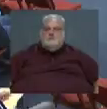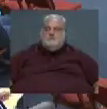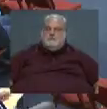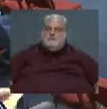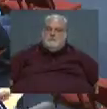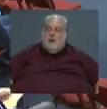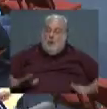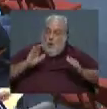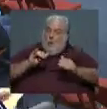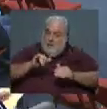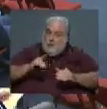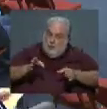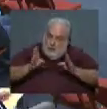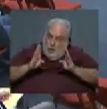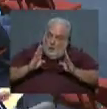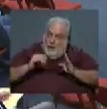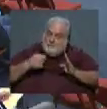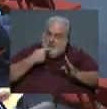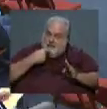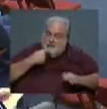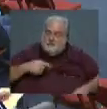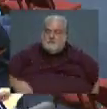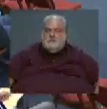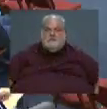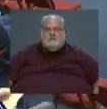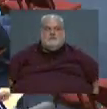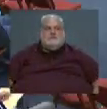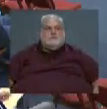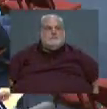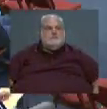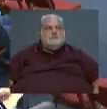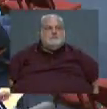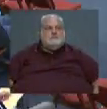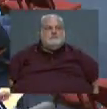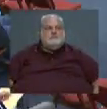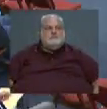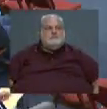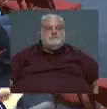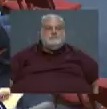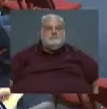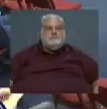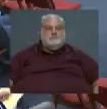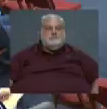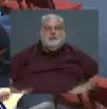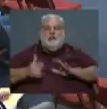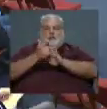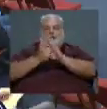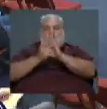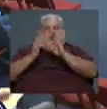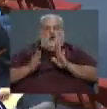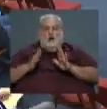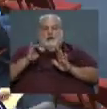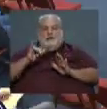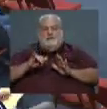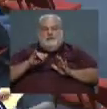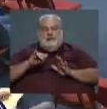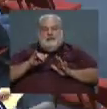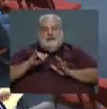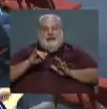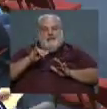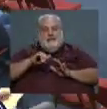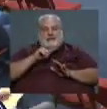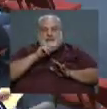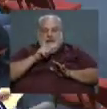And I hope you all hear what I'm saying. Okay. Director Hendricks, that's not what I heard him say at all. He said